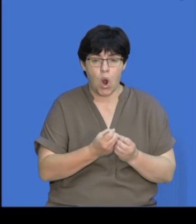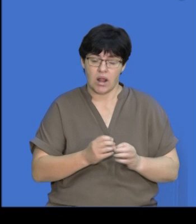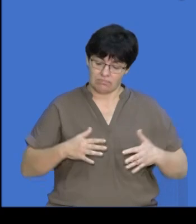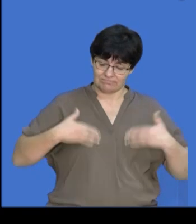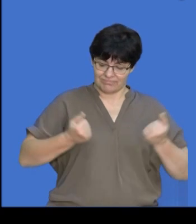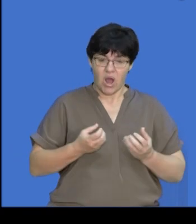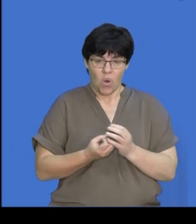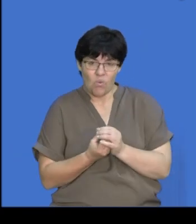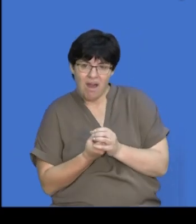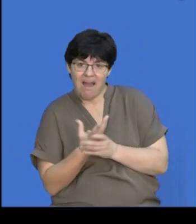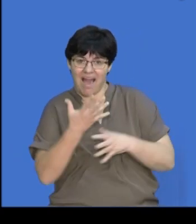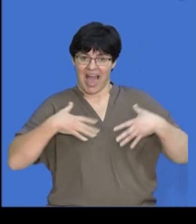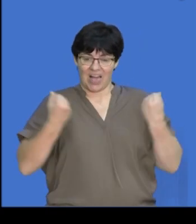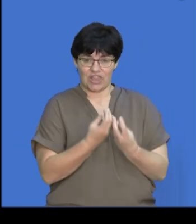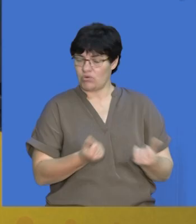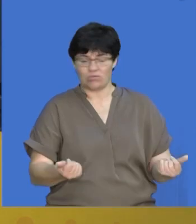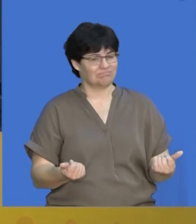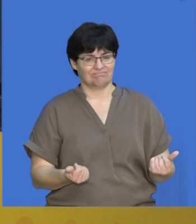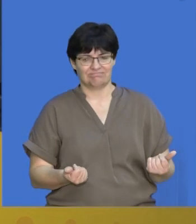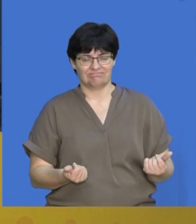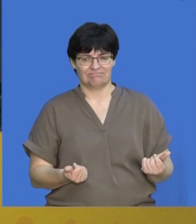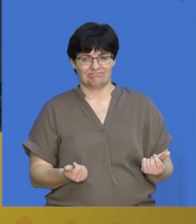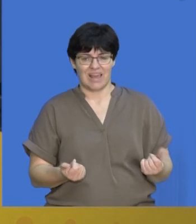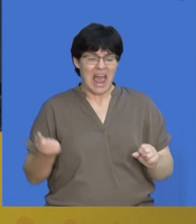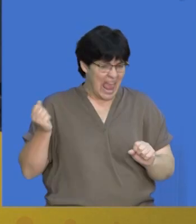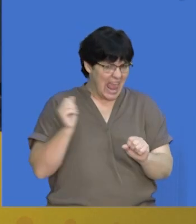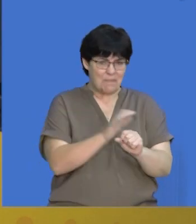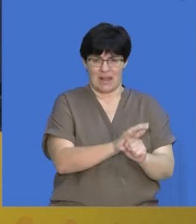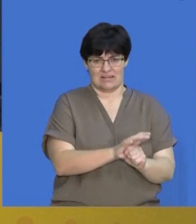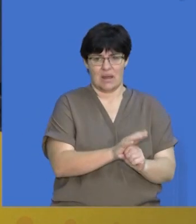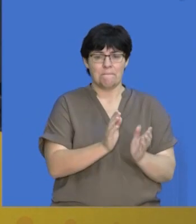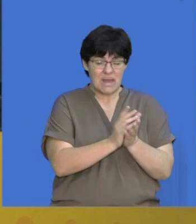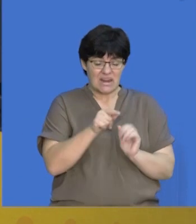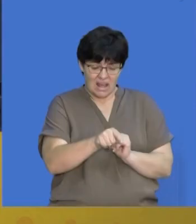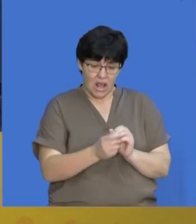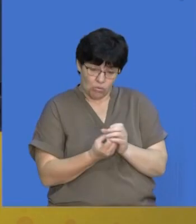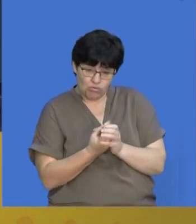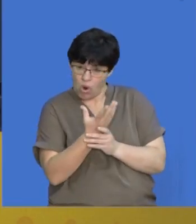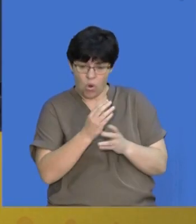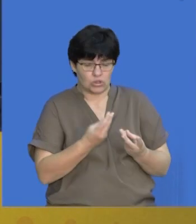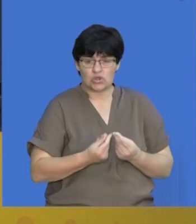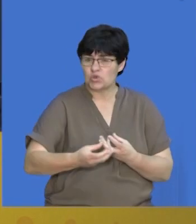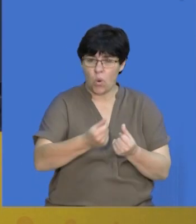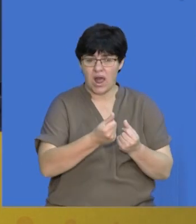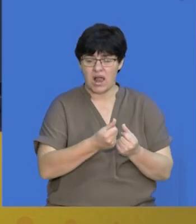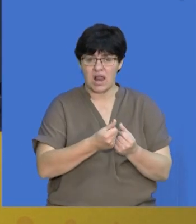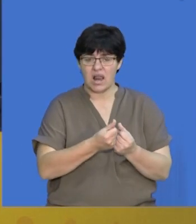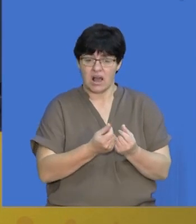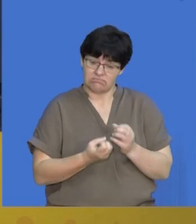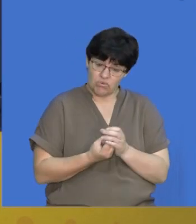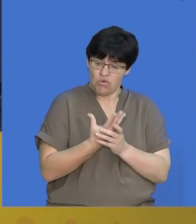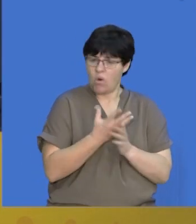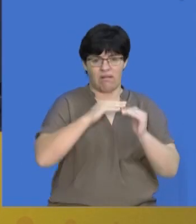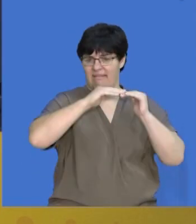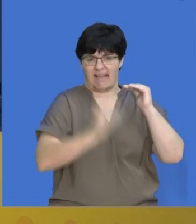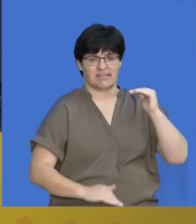not just saying that pollution is going to impact on the soil. I'm saying it's reducing the soil fertility. Can you see how